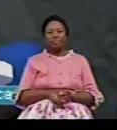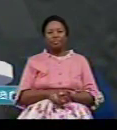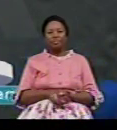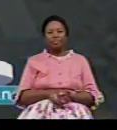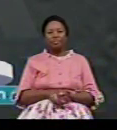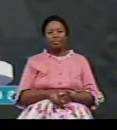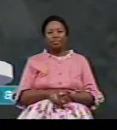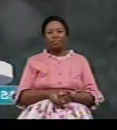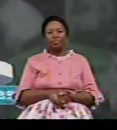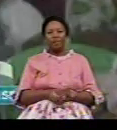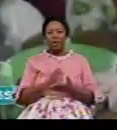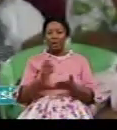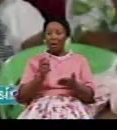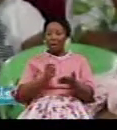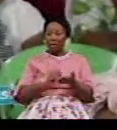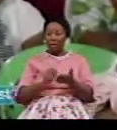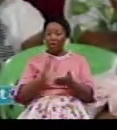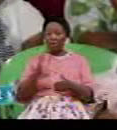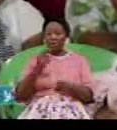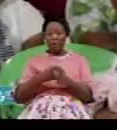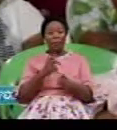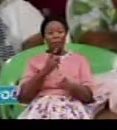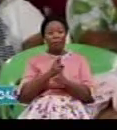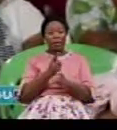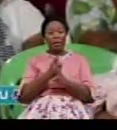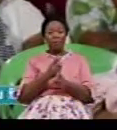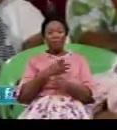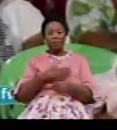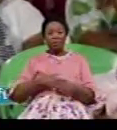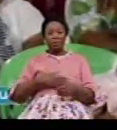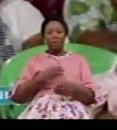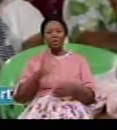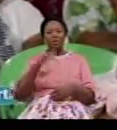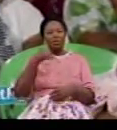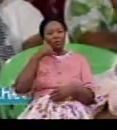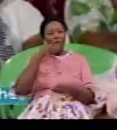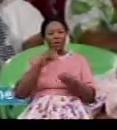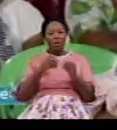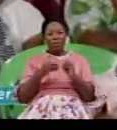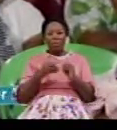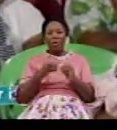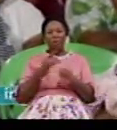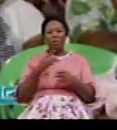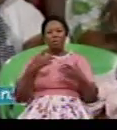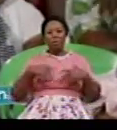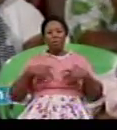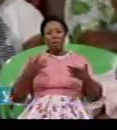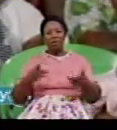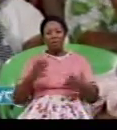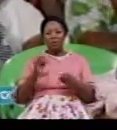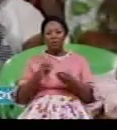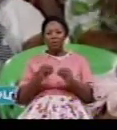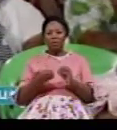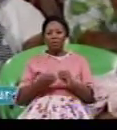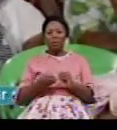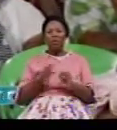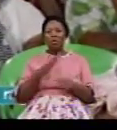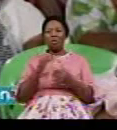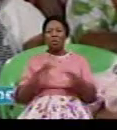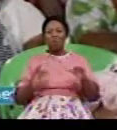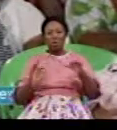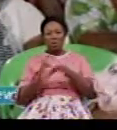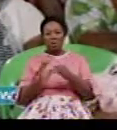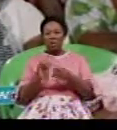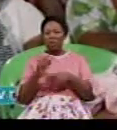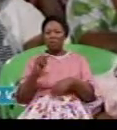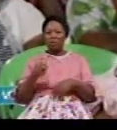Write your name properly, please. That will help you in your Christian life. So be there tomorrow. That we need to